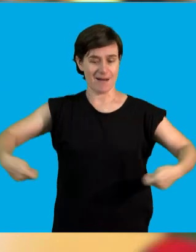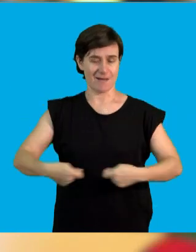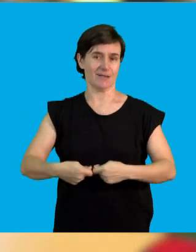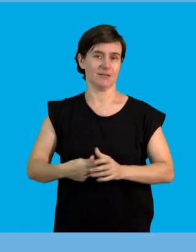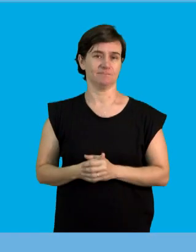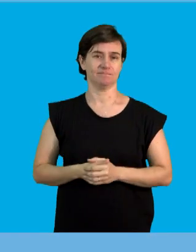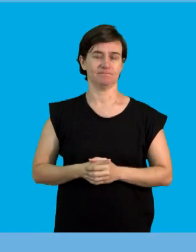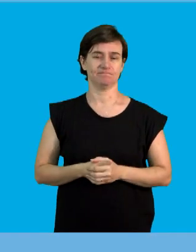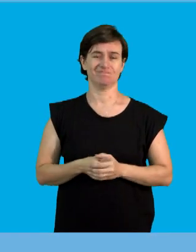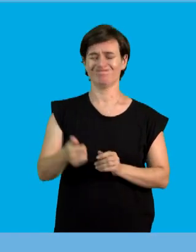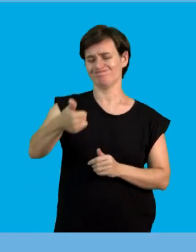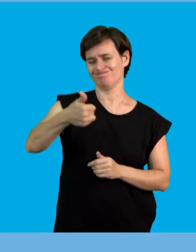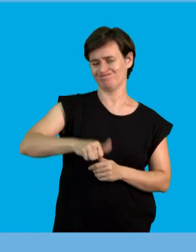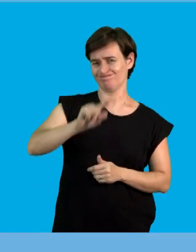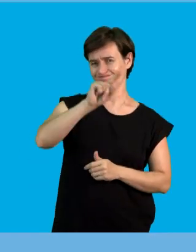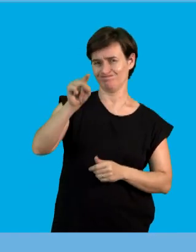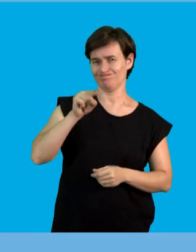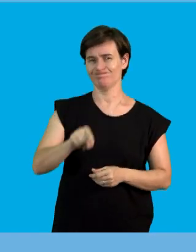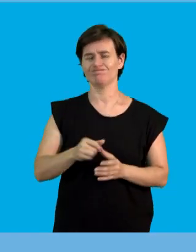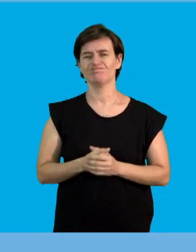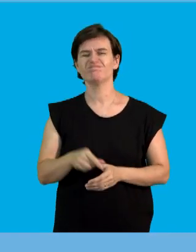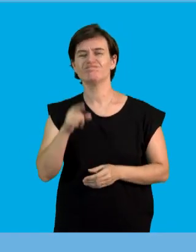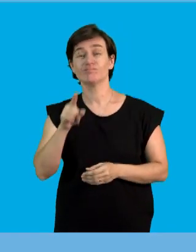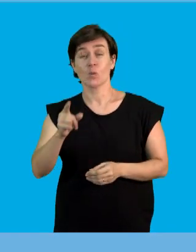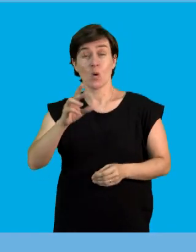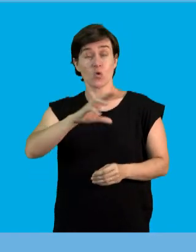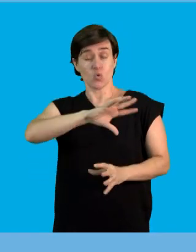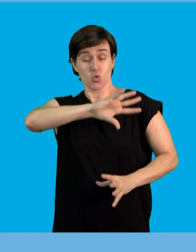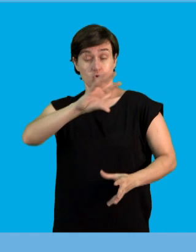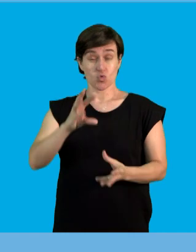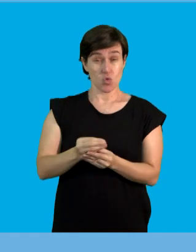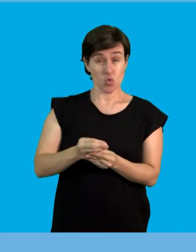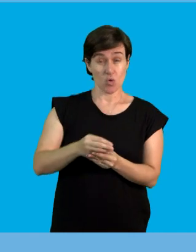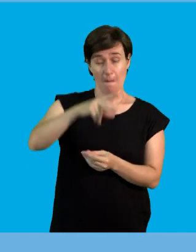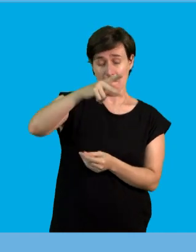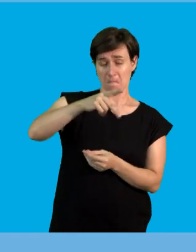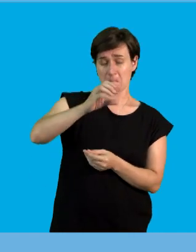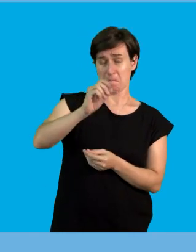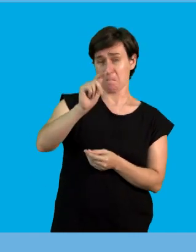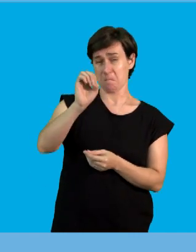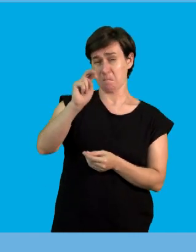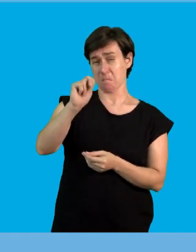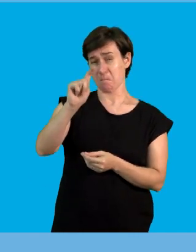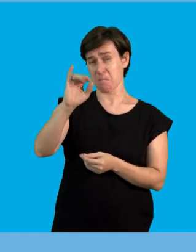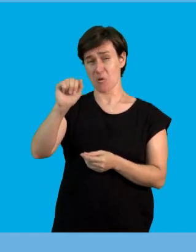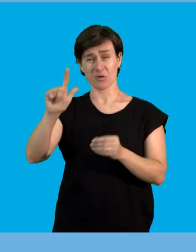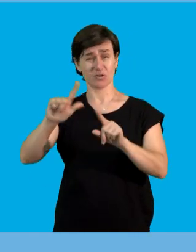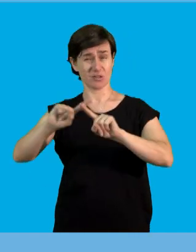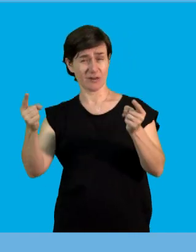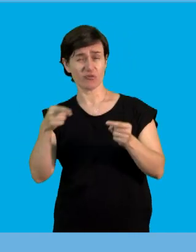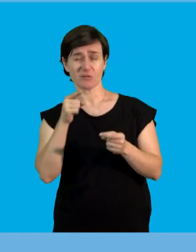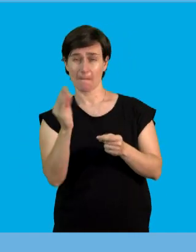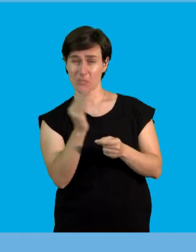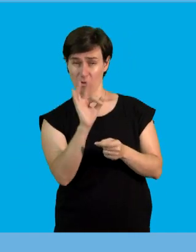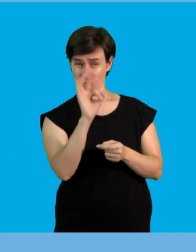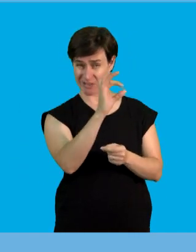end. Now, question C is asking us now, what is the total potential difference of the 3 cells?